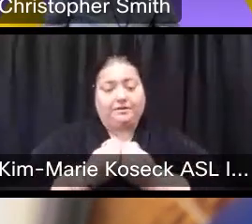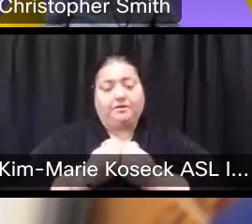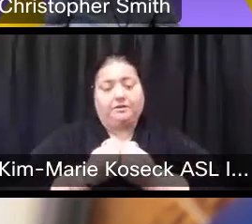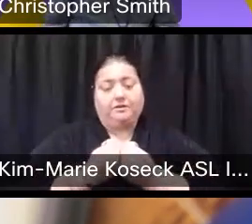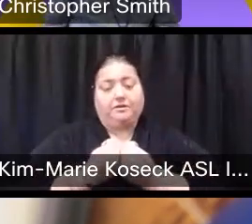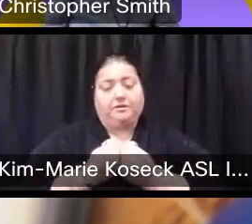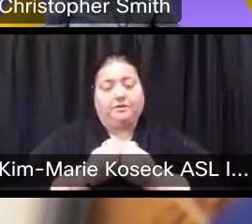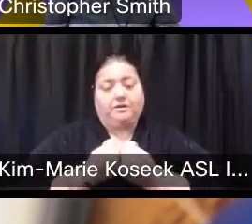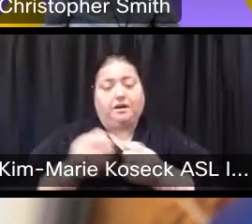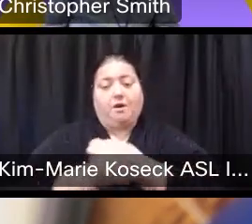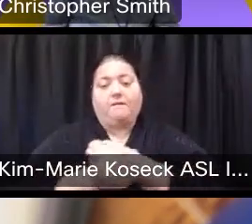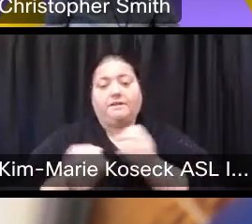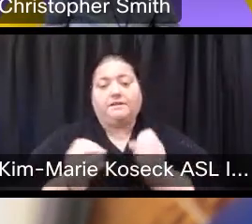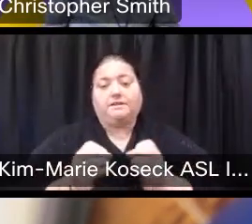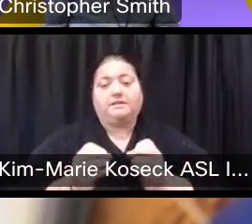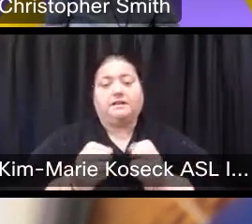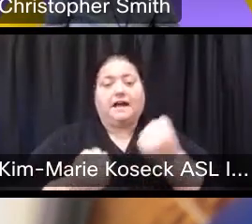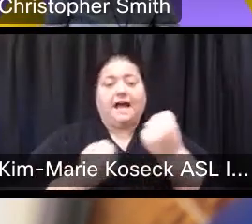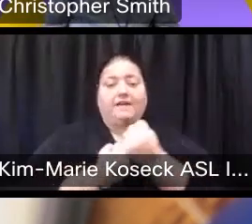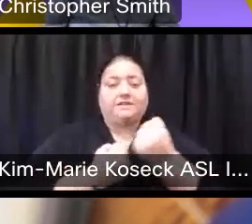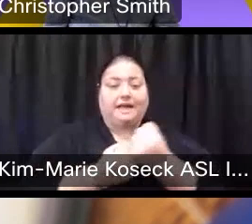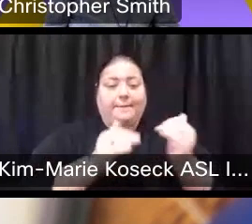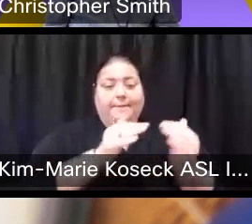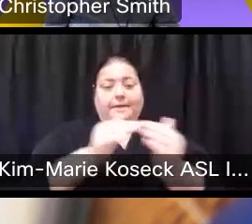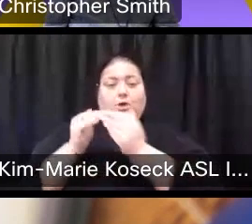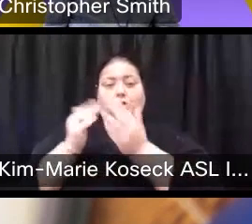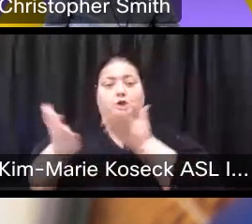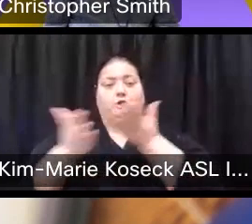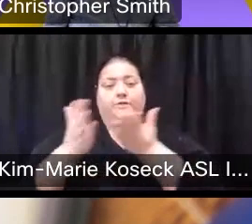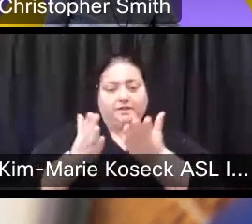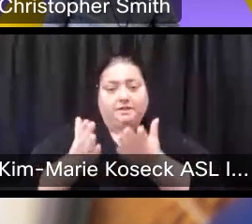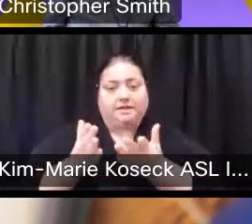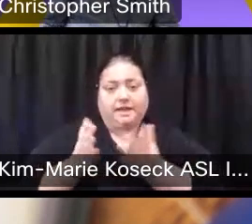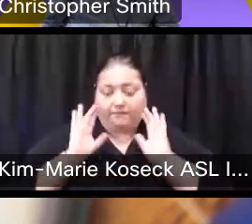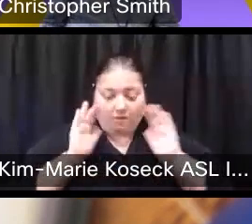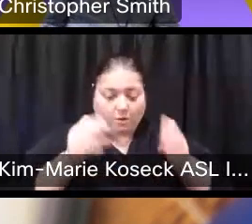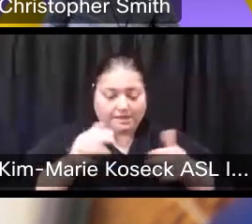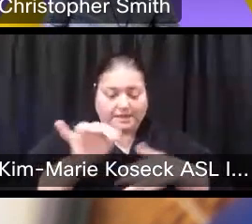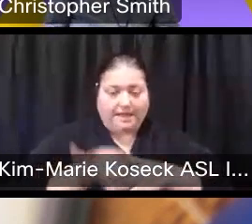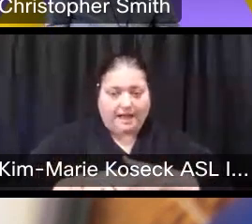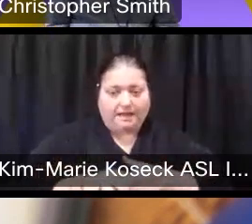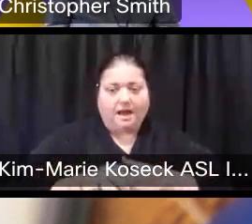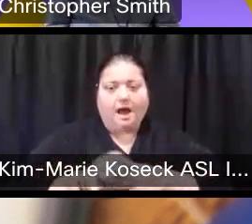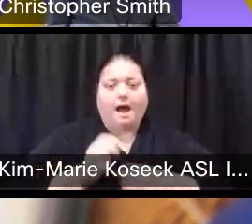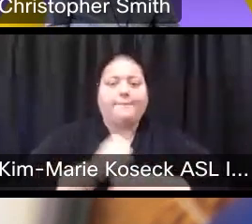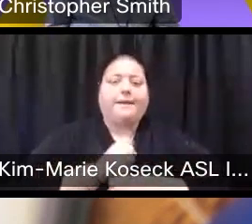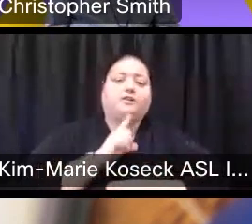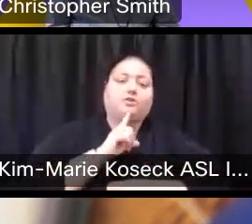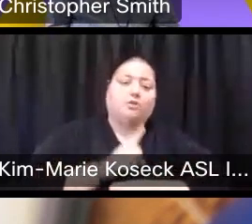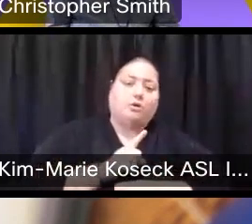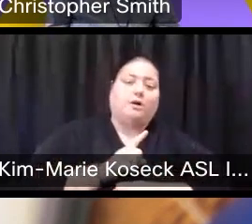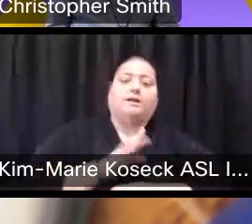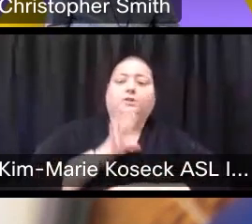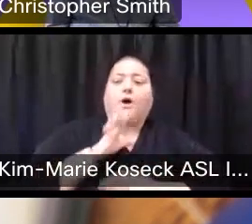our Office of Advocacy and Peer Services, who's really focused on that, and I'll check in with them and bring that